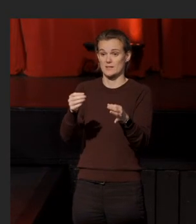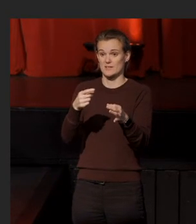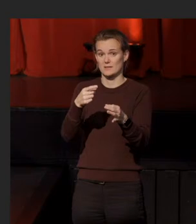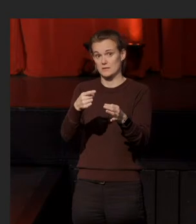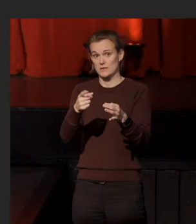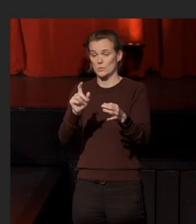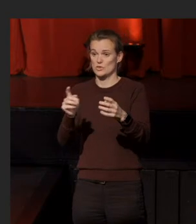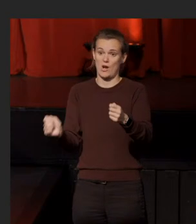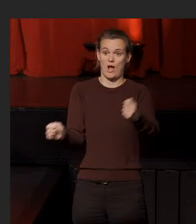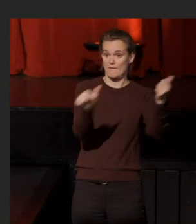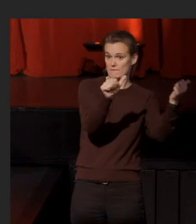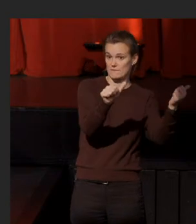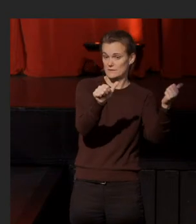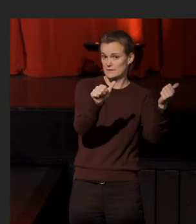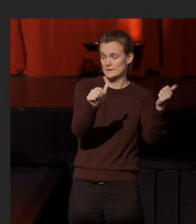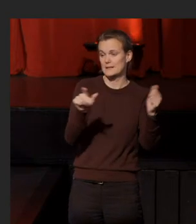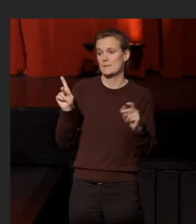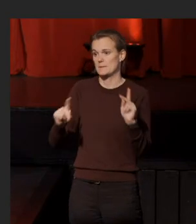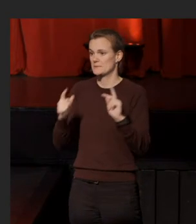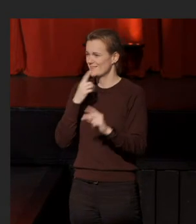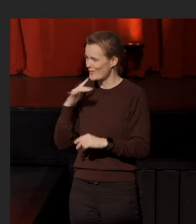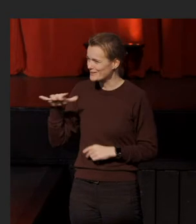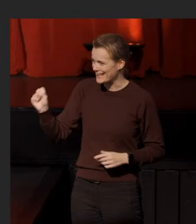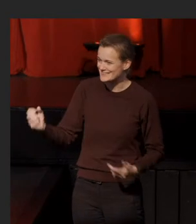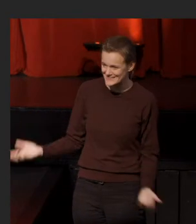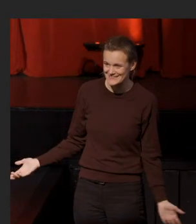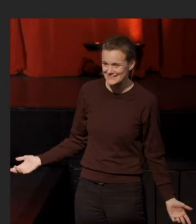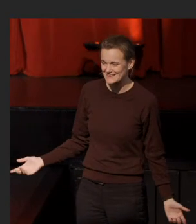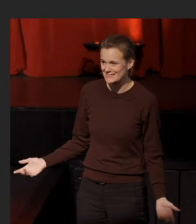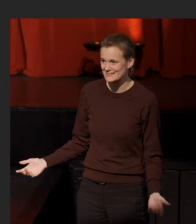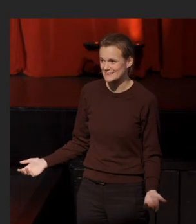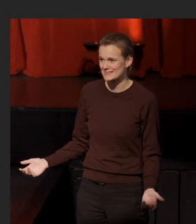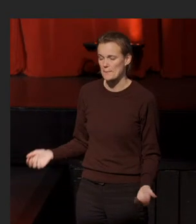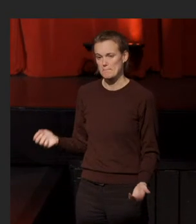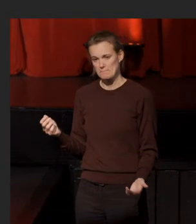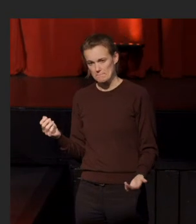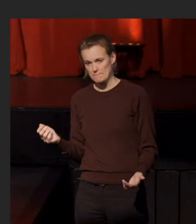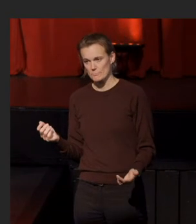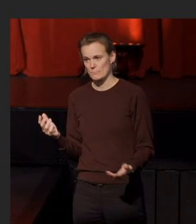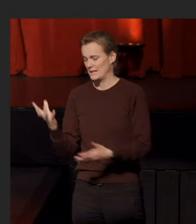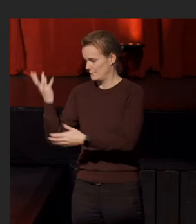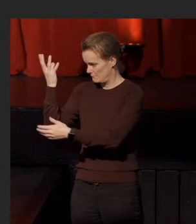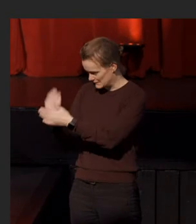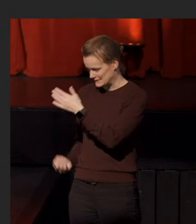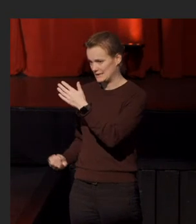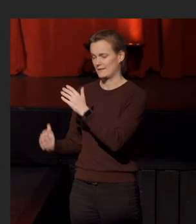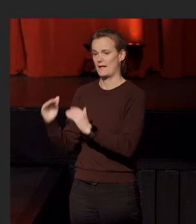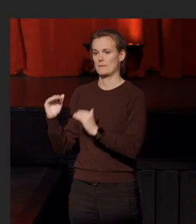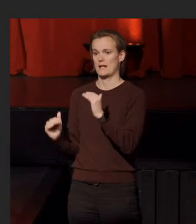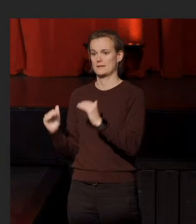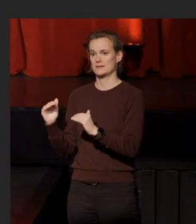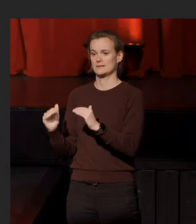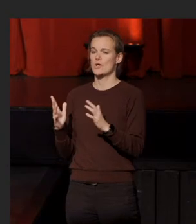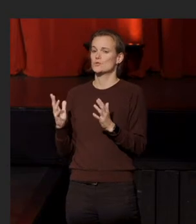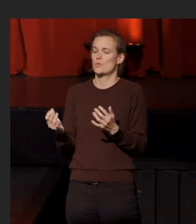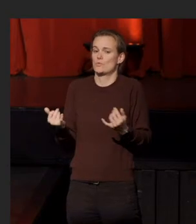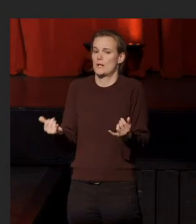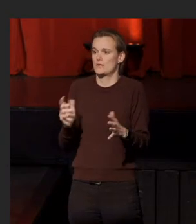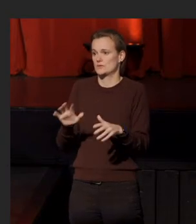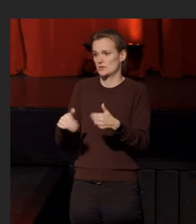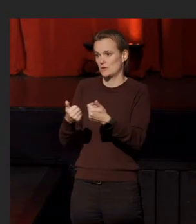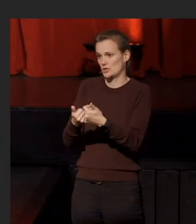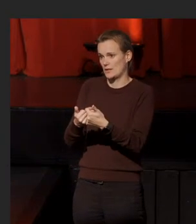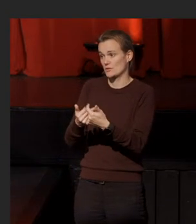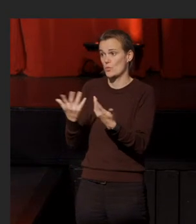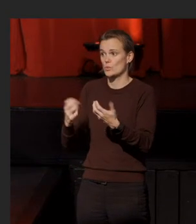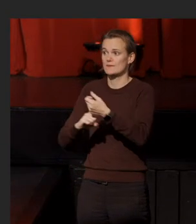answer is statistically more likely to be yes. So we have a challenge in the United States in an absence of civic knowledge of things that are